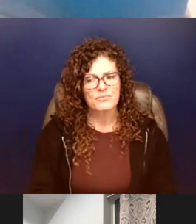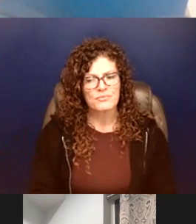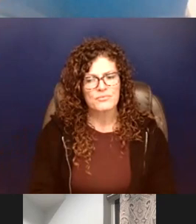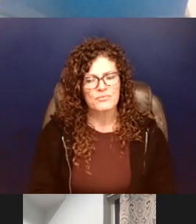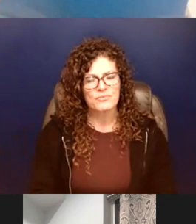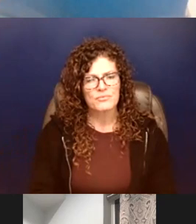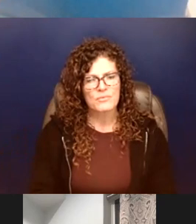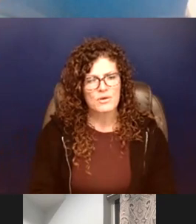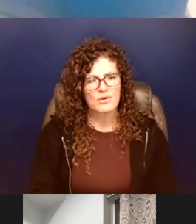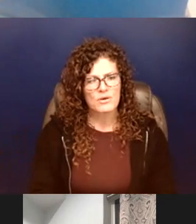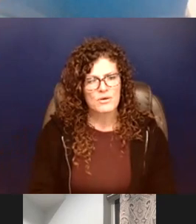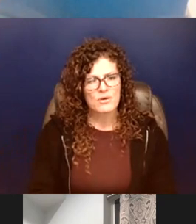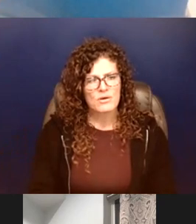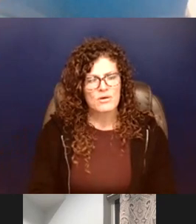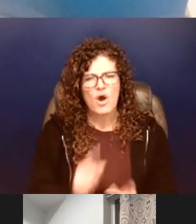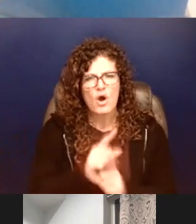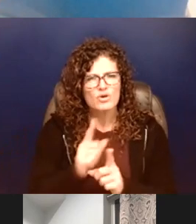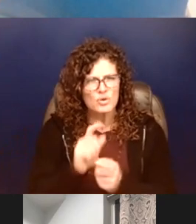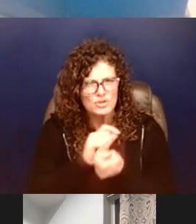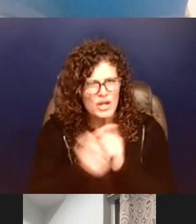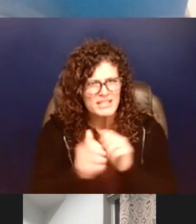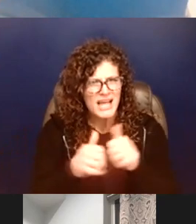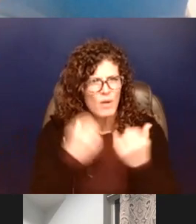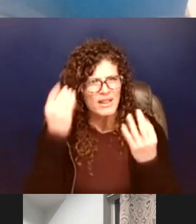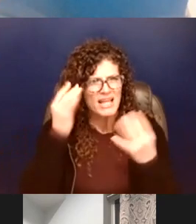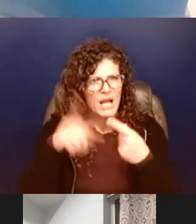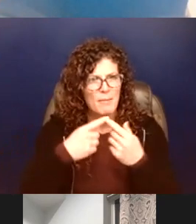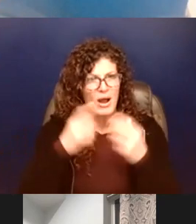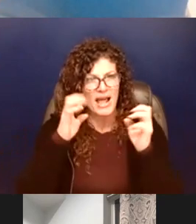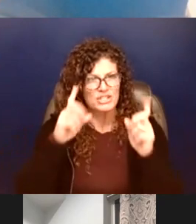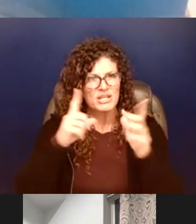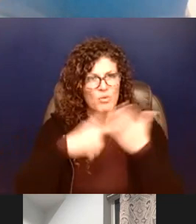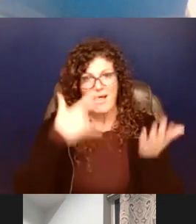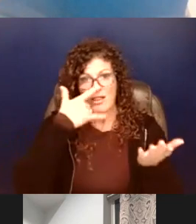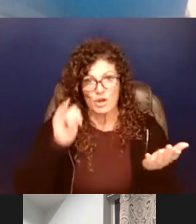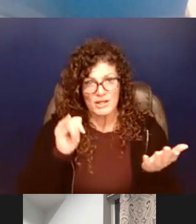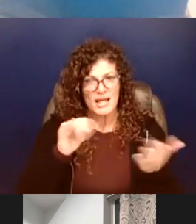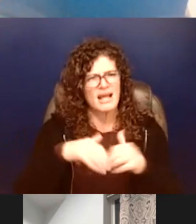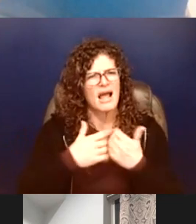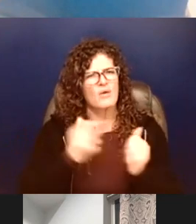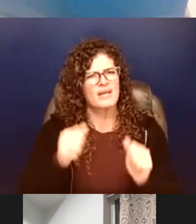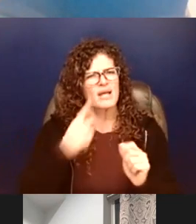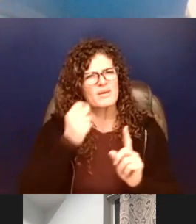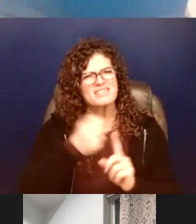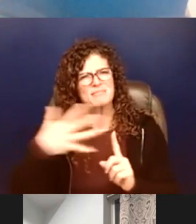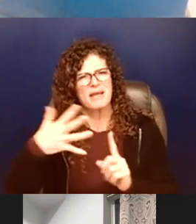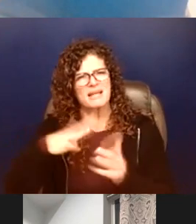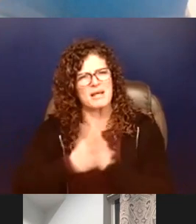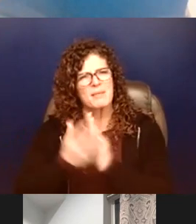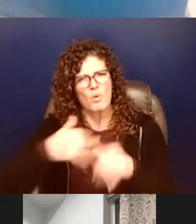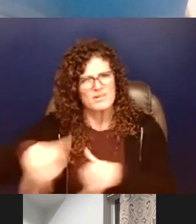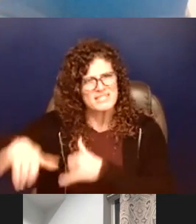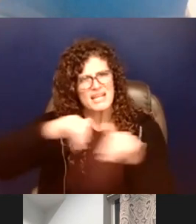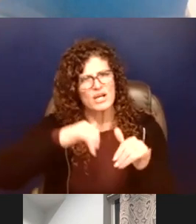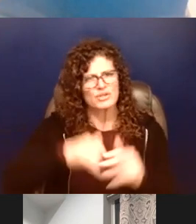rethink what does education need to look like and how can you expand it so you can standardize it beyond